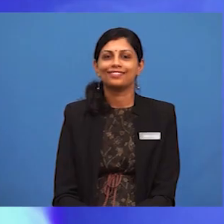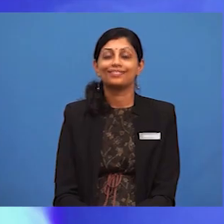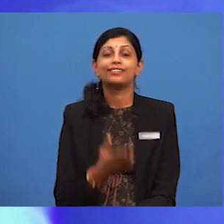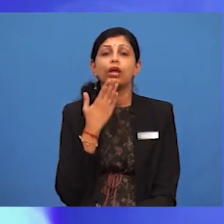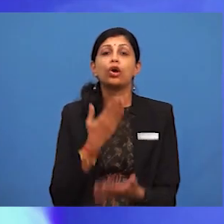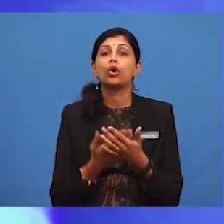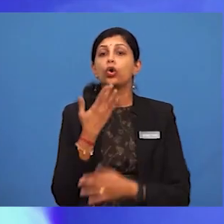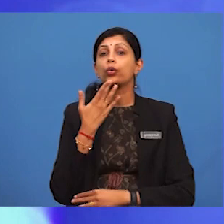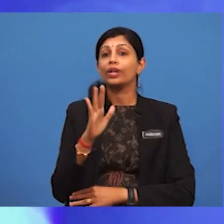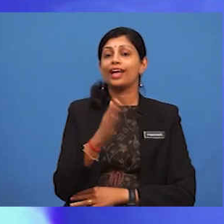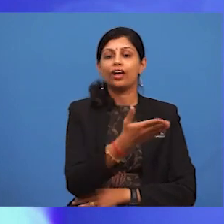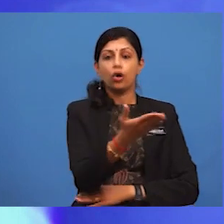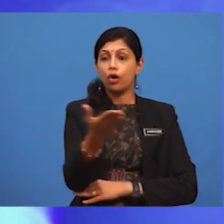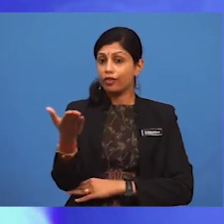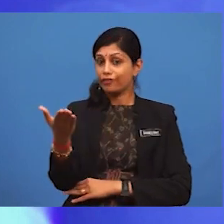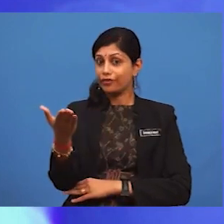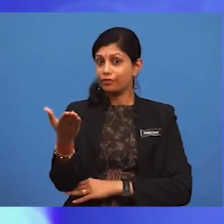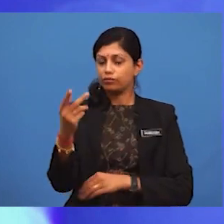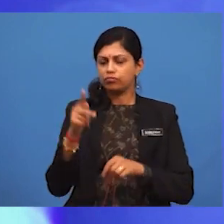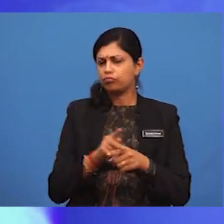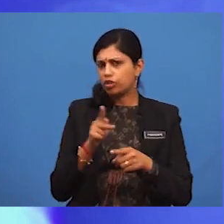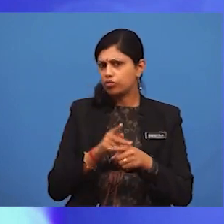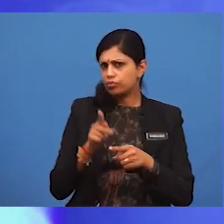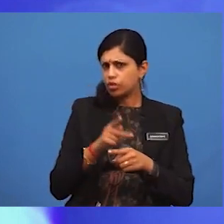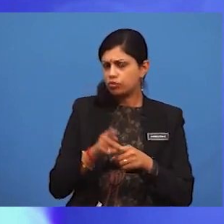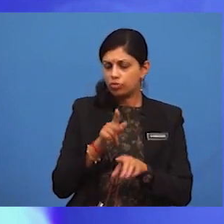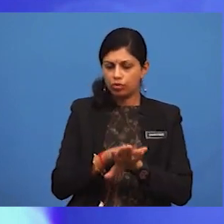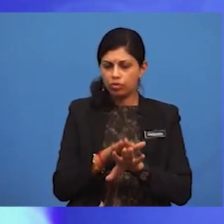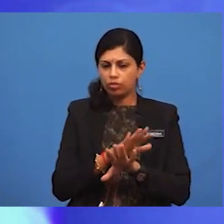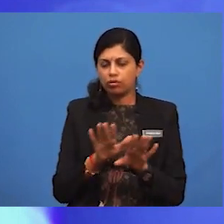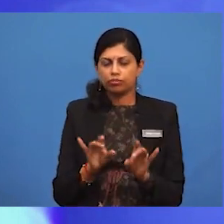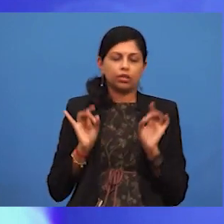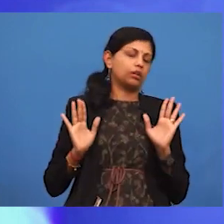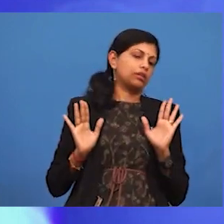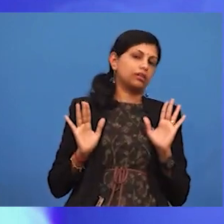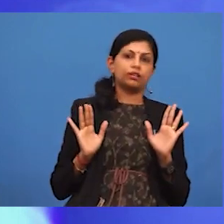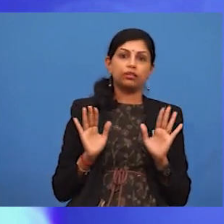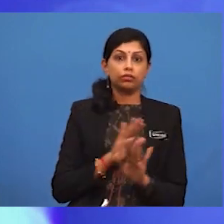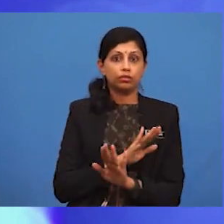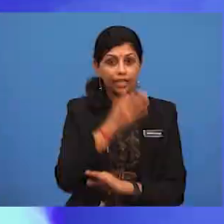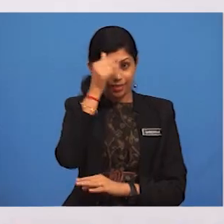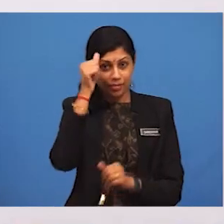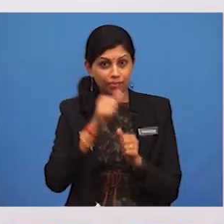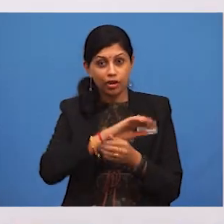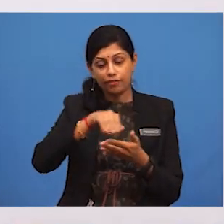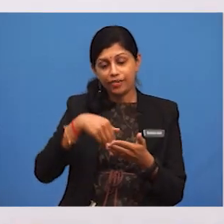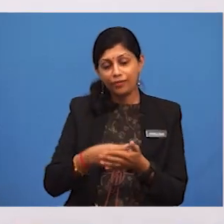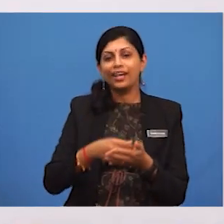Good luck to all of you out there. Keep practicing, don't give up, and remember, everyone can write.